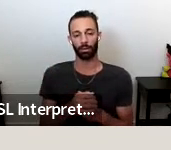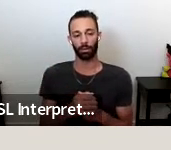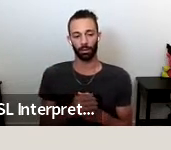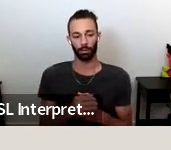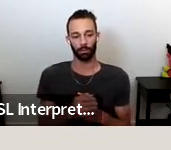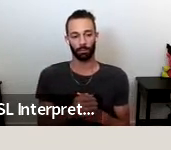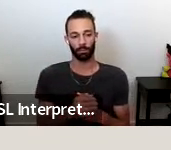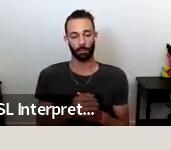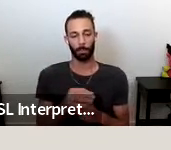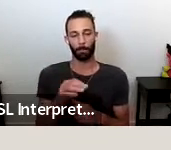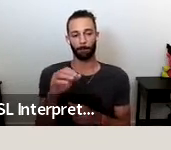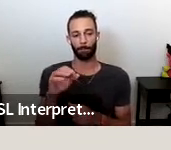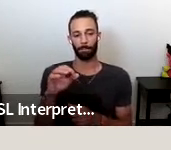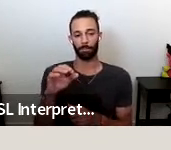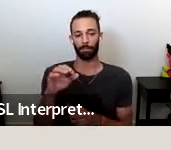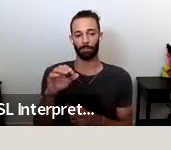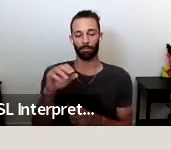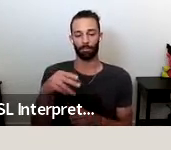Fan,